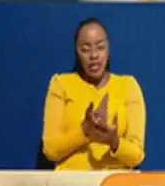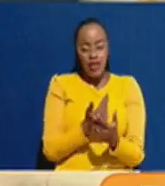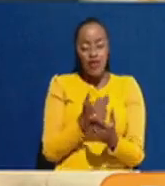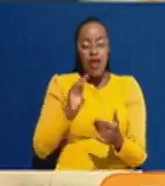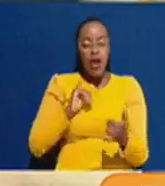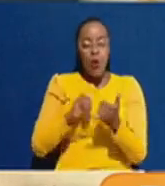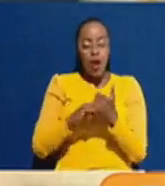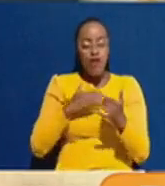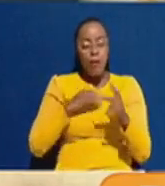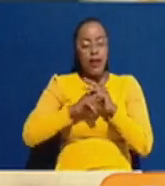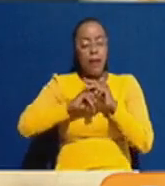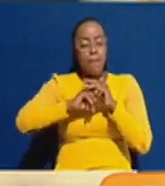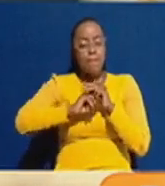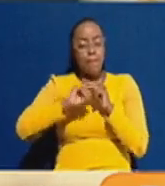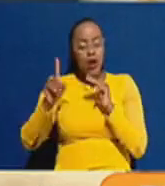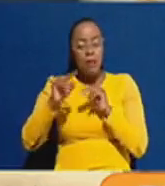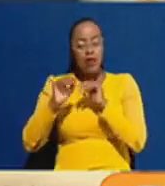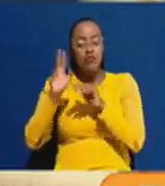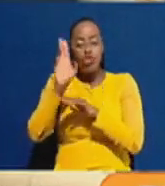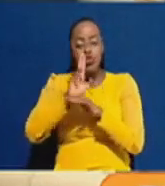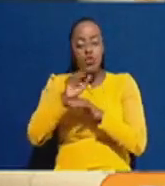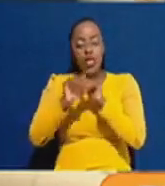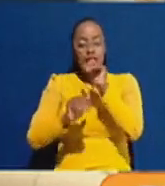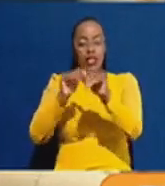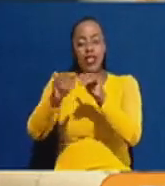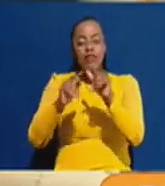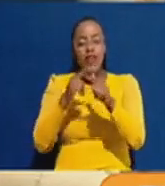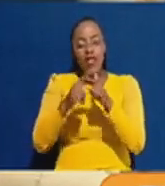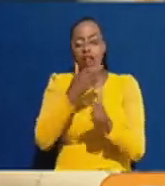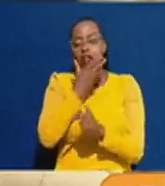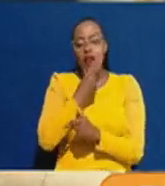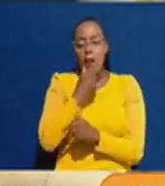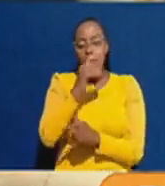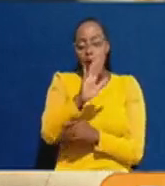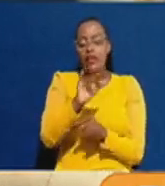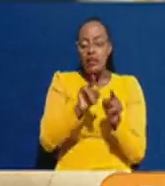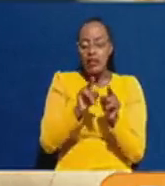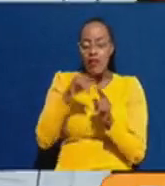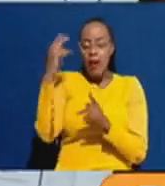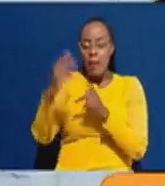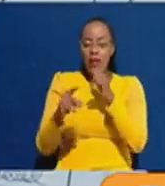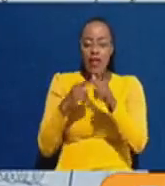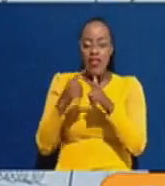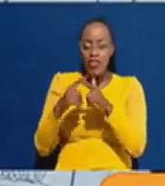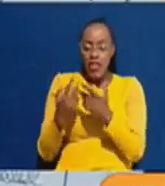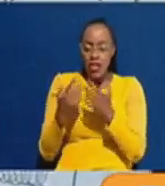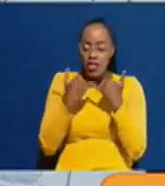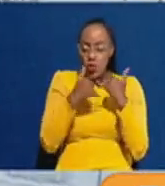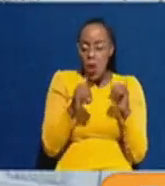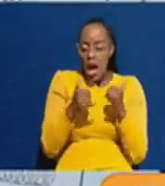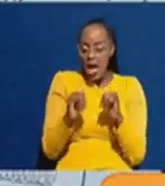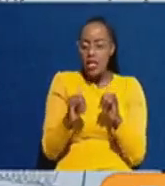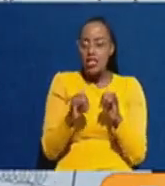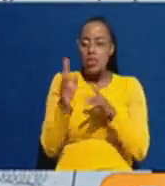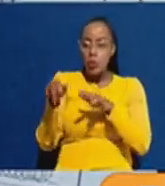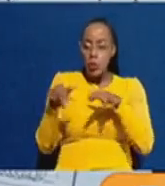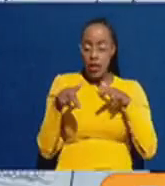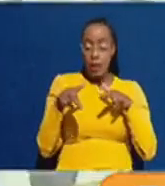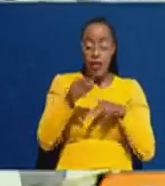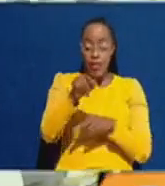wife escaped the room, ran down the stairs, and five men beat her and sexually assaulted her. After all this, the daring